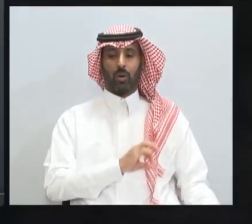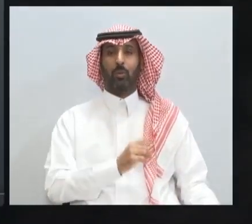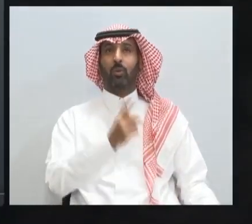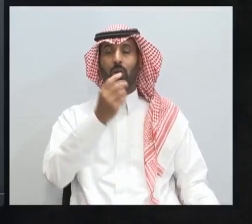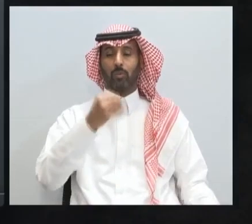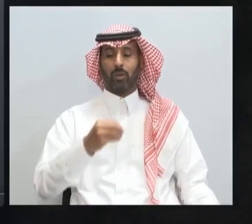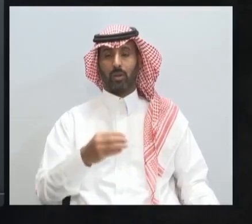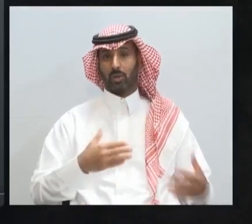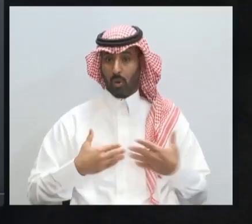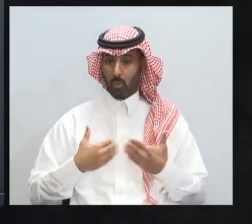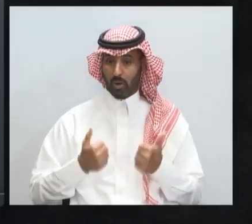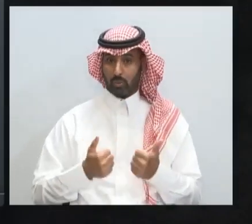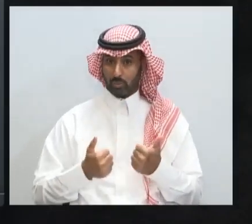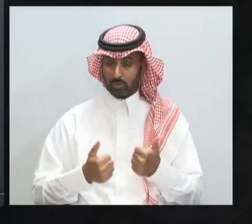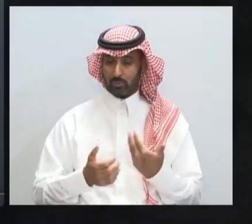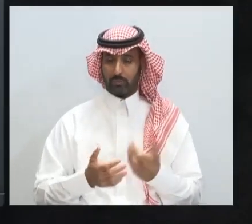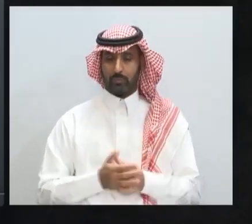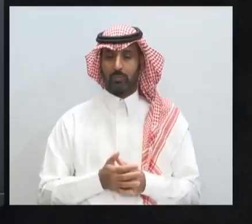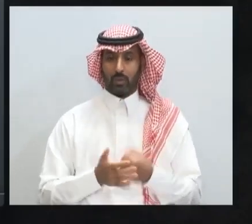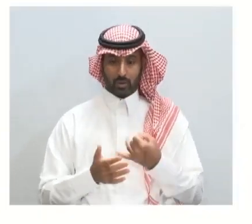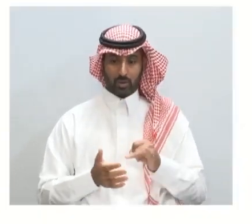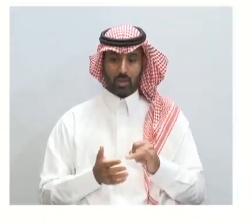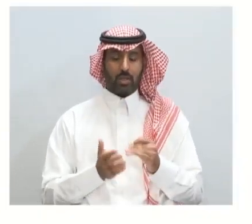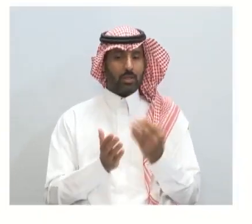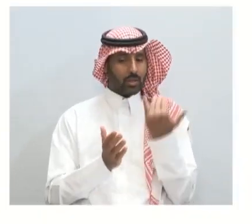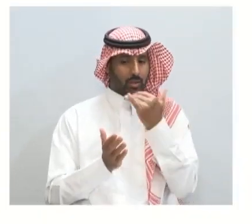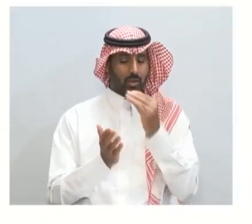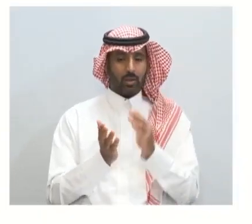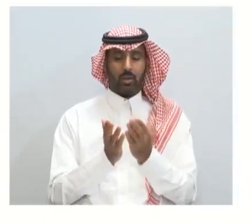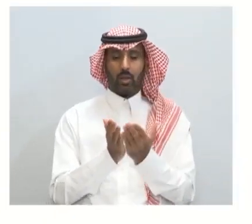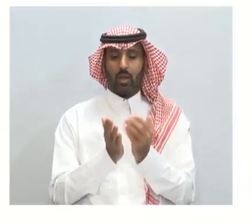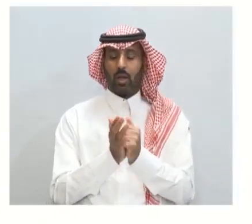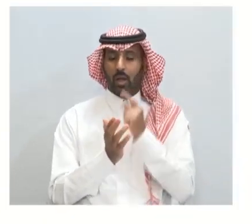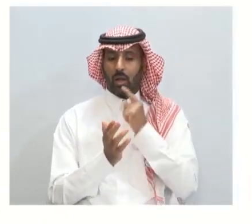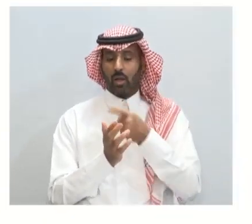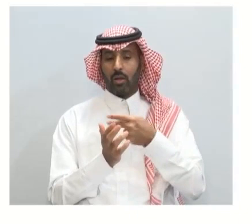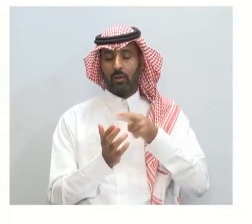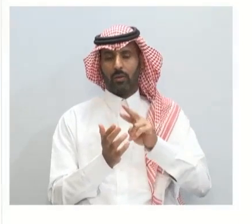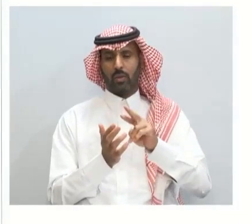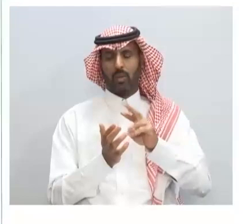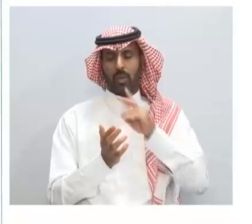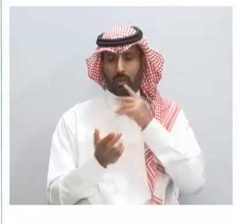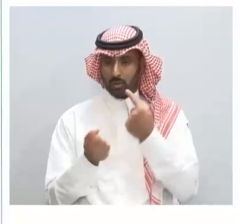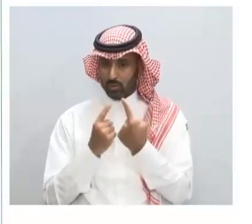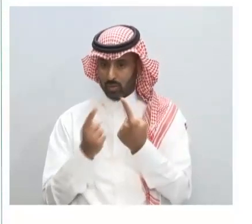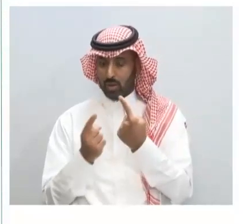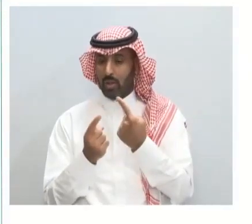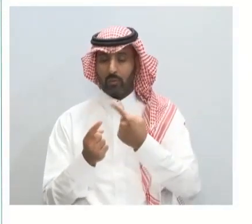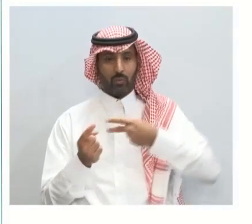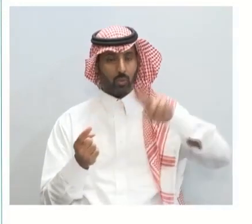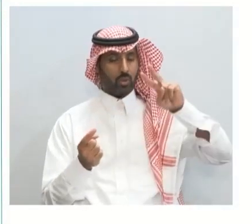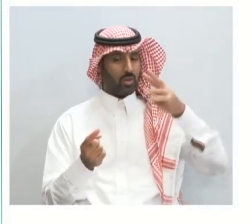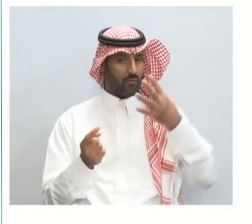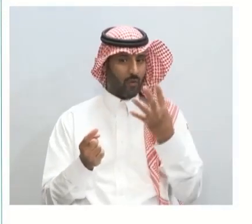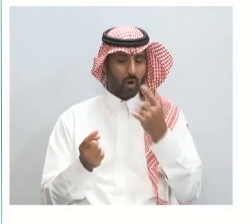I hope that you're happy and healthy and Ready for today's lesson which is the conversation of the unit four but before